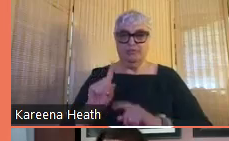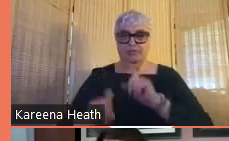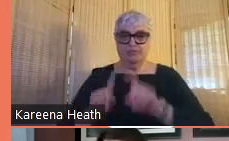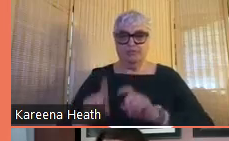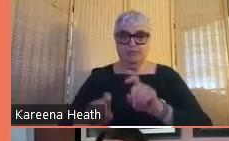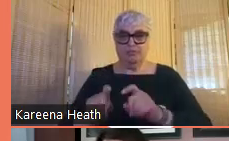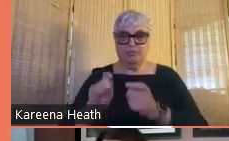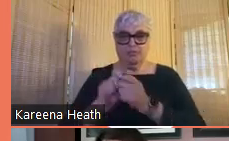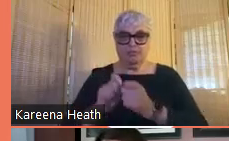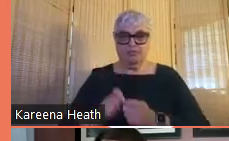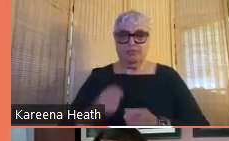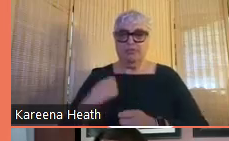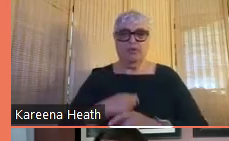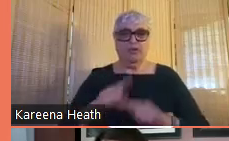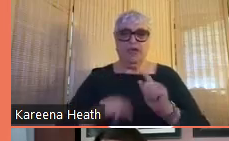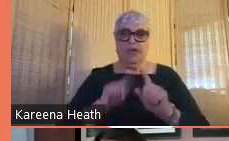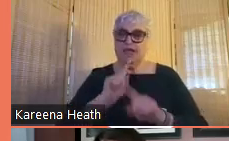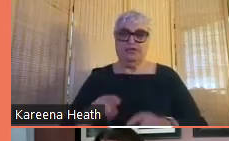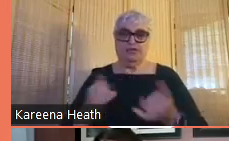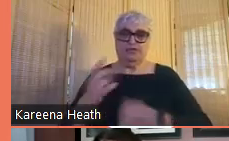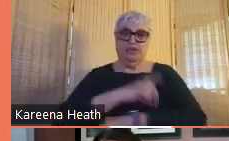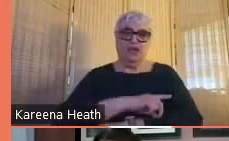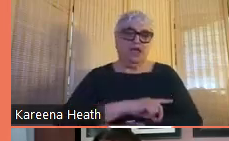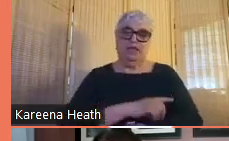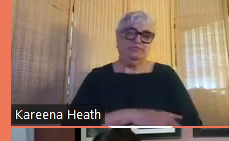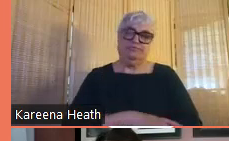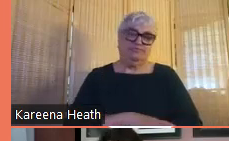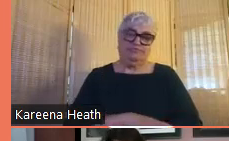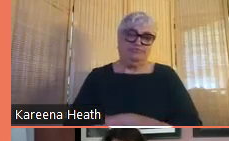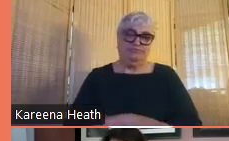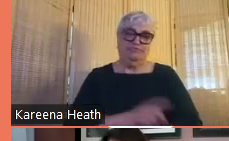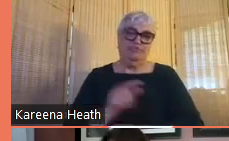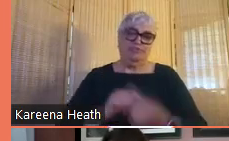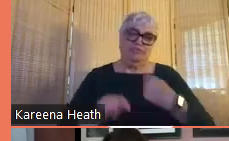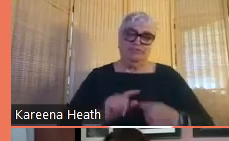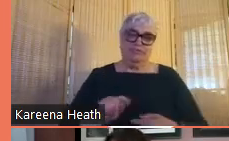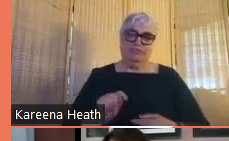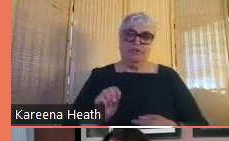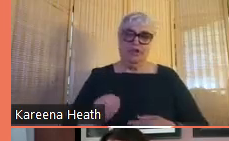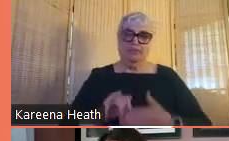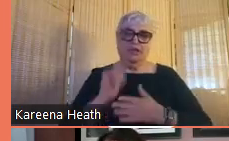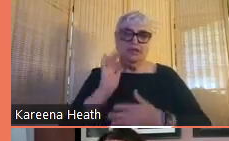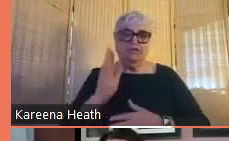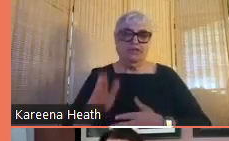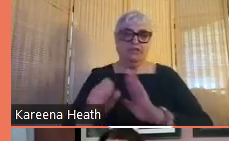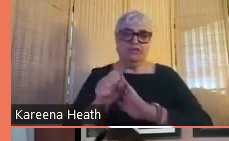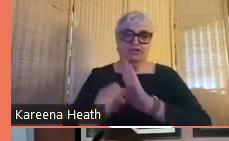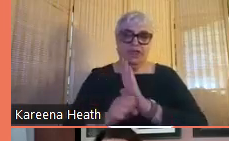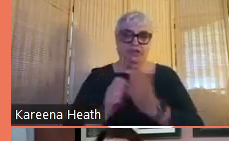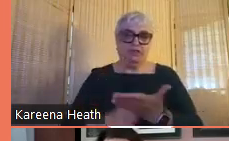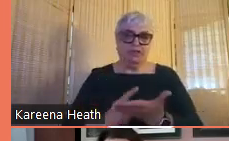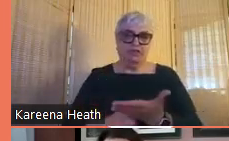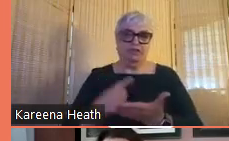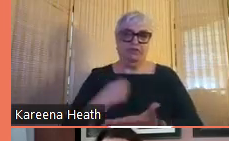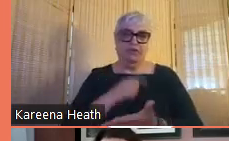specifics, I don't think we're going to be able to answer those today. I think going back to what Tom said, that is future state discussion. So we'll definitely take the